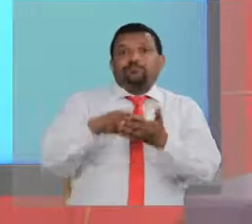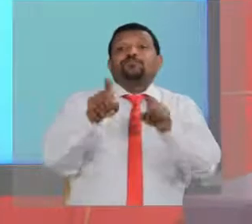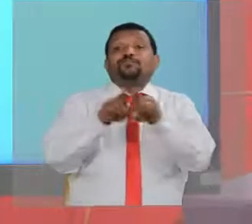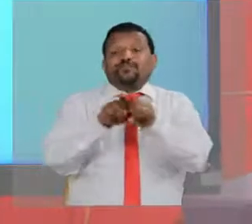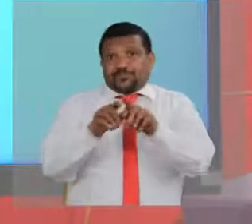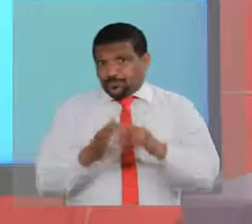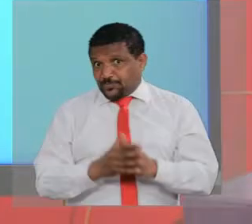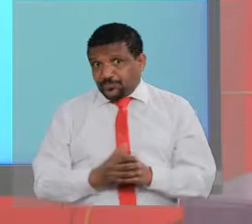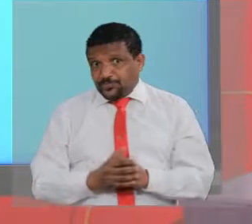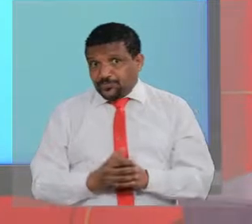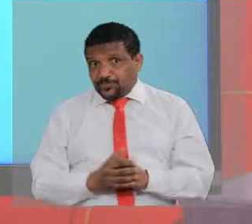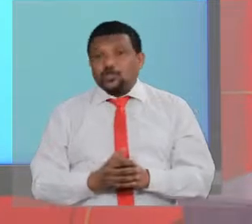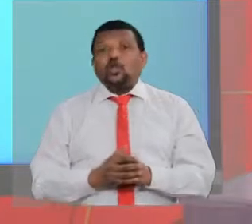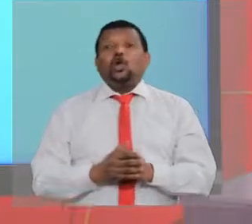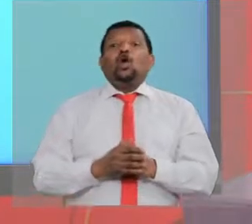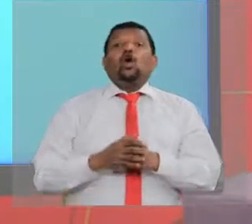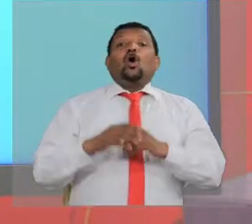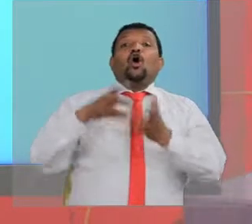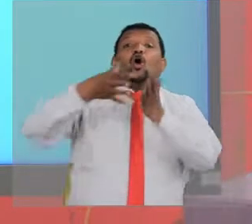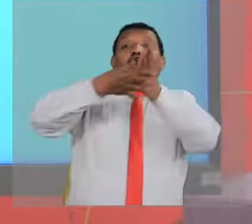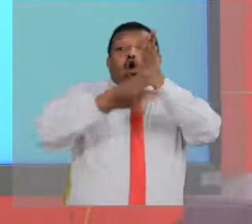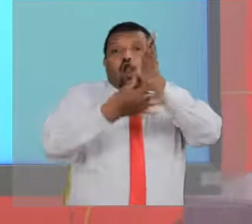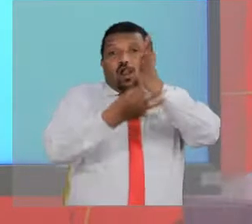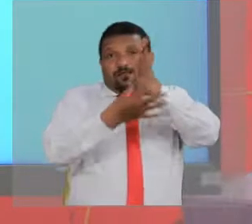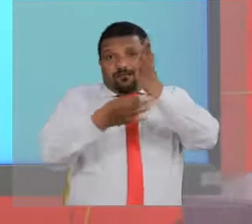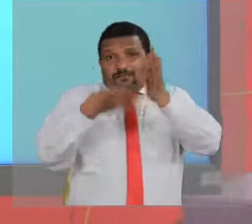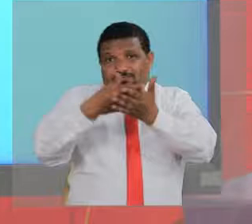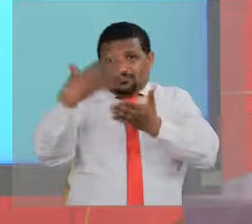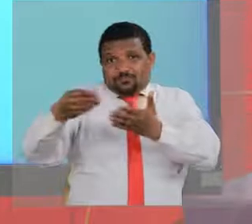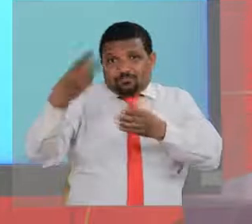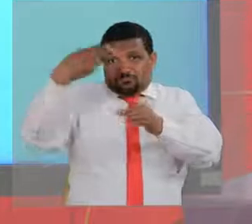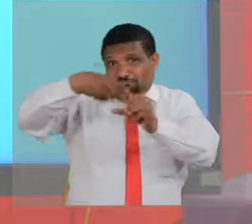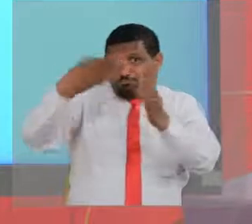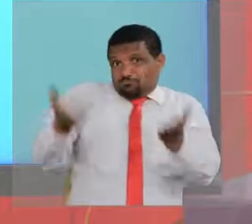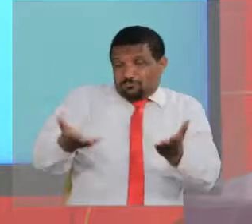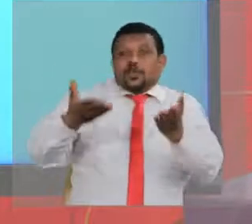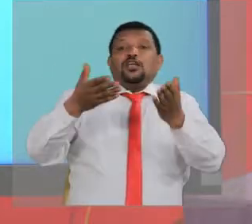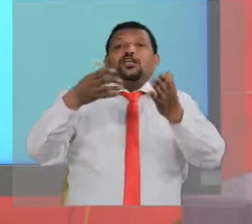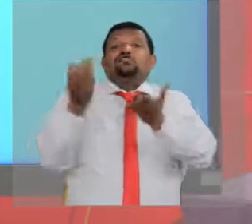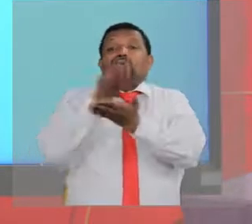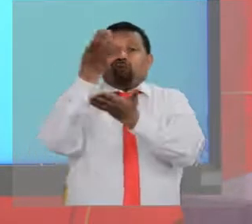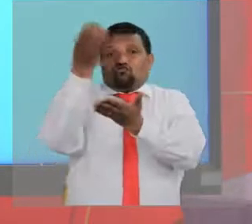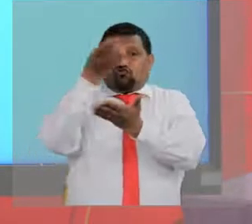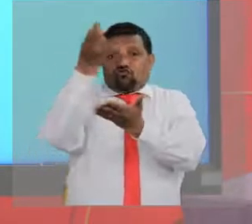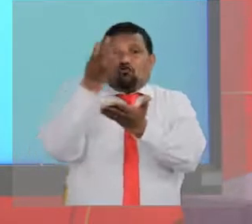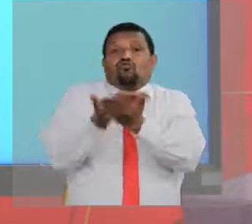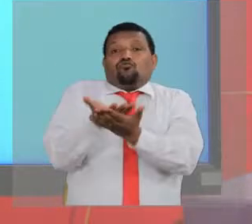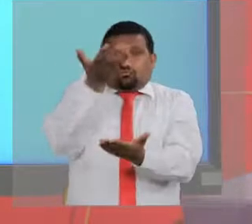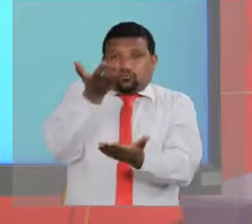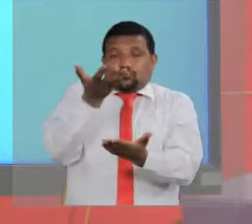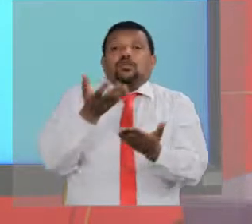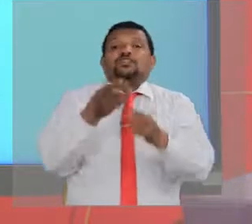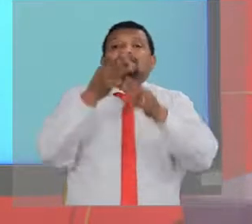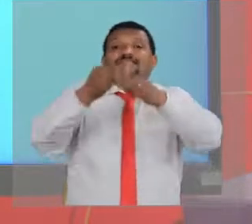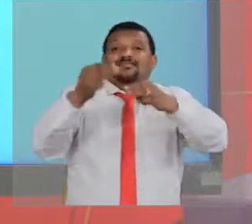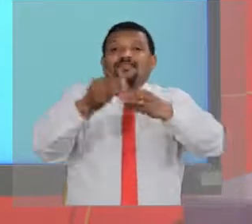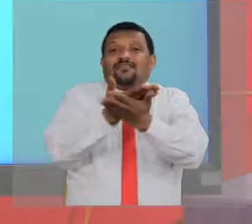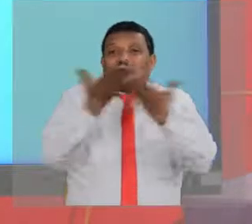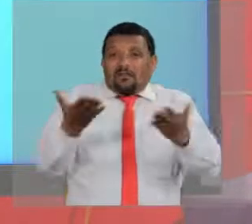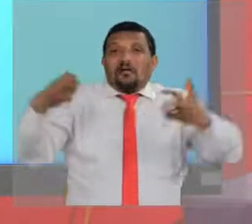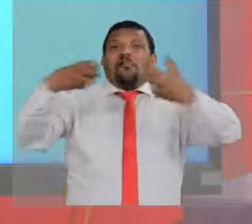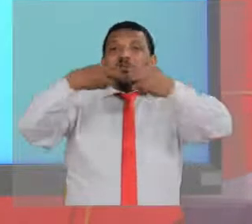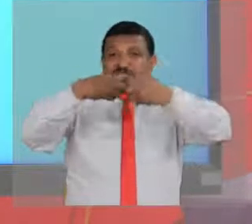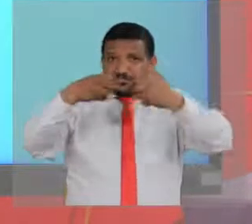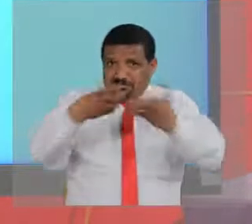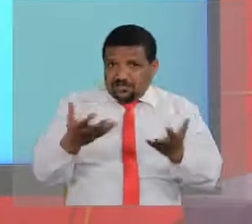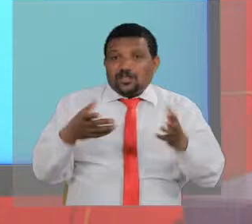as oil, natural resources, raw materials,